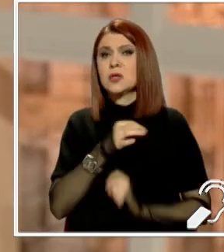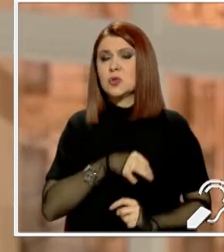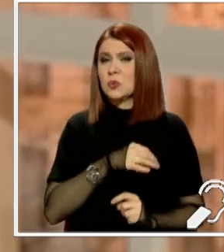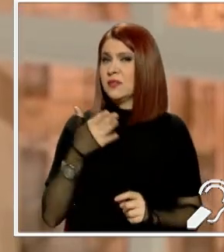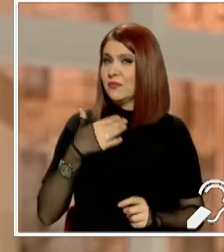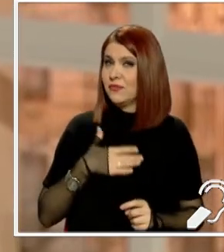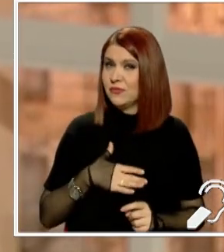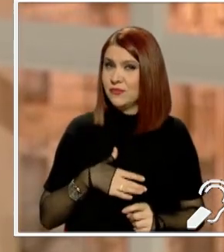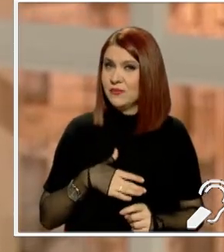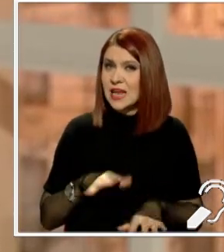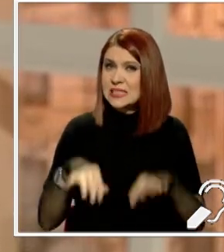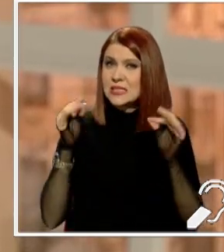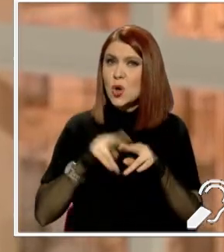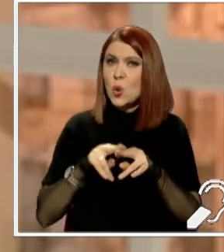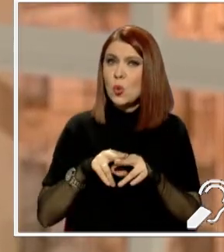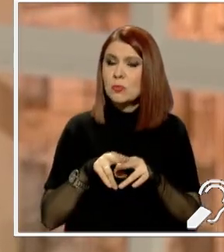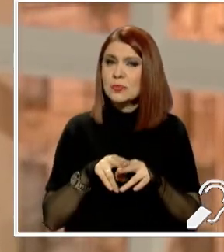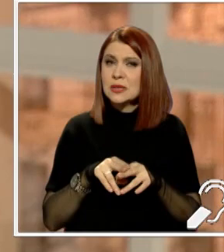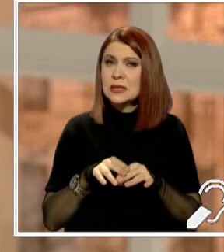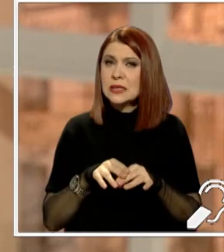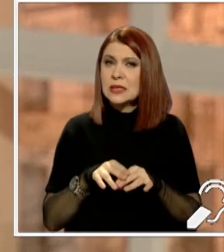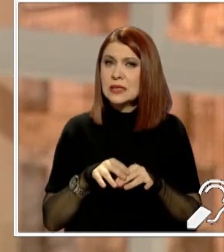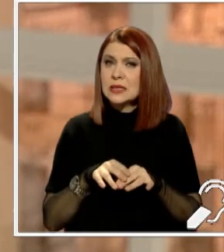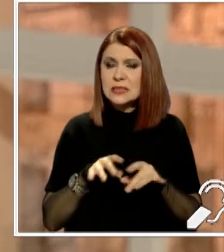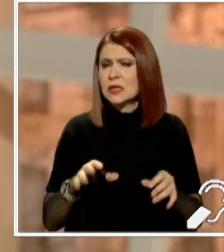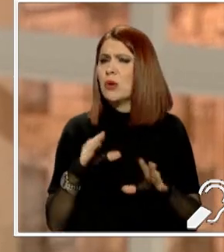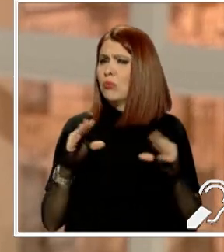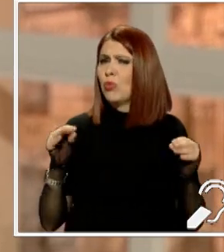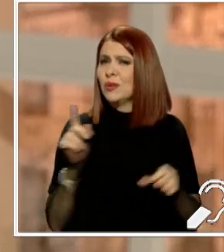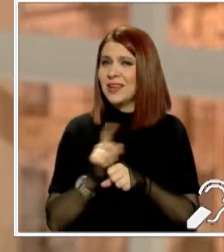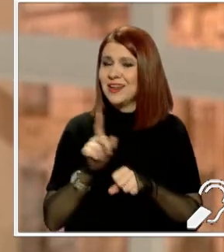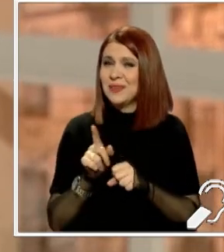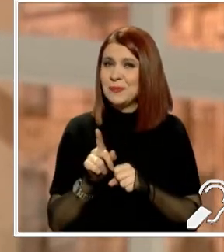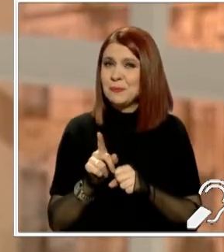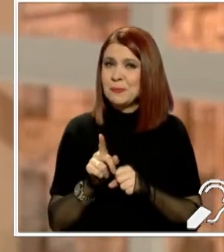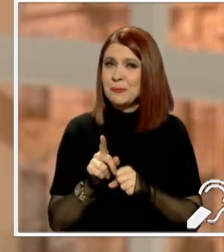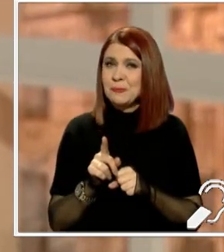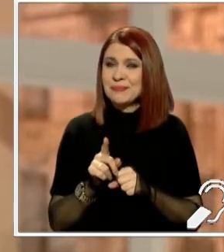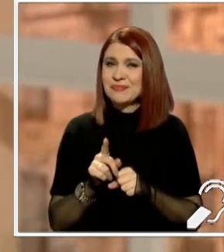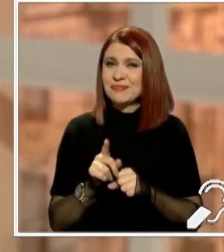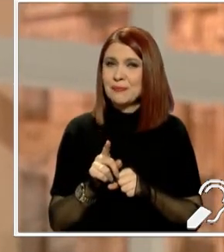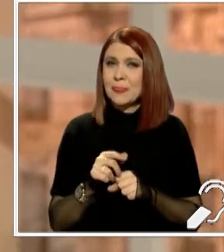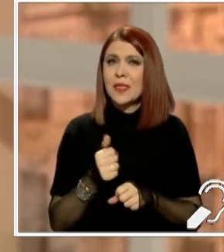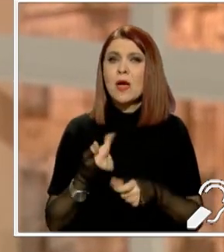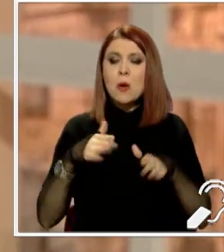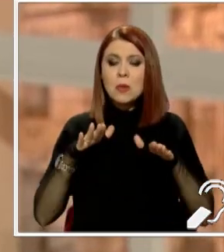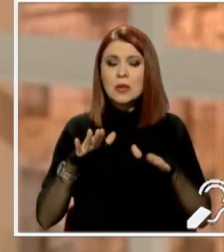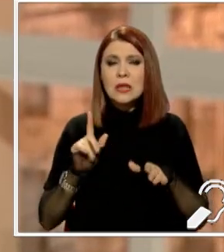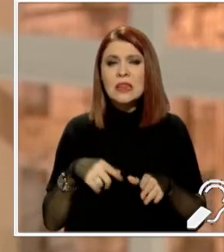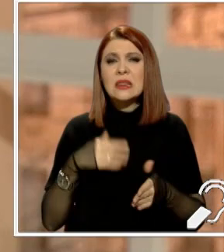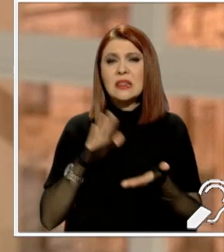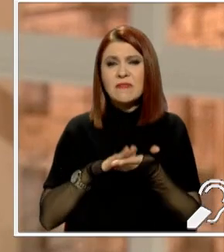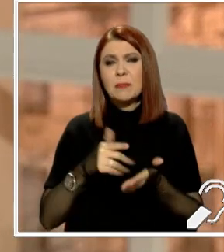to find out how to play high notes. So but basically I'm trying to